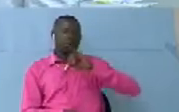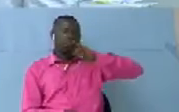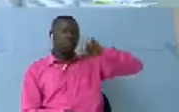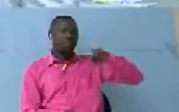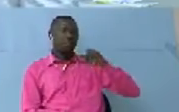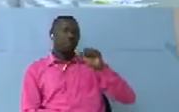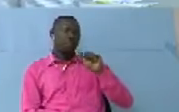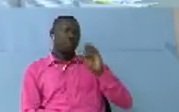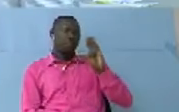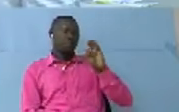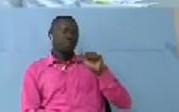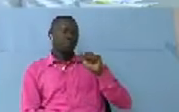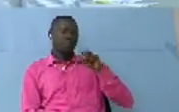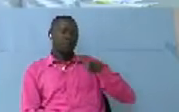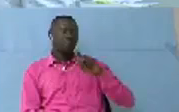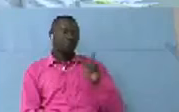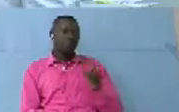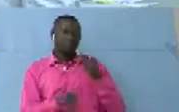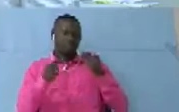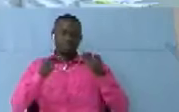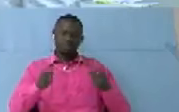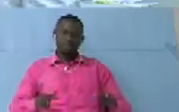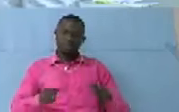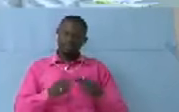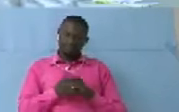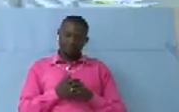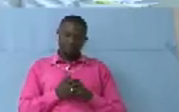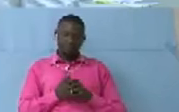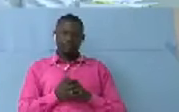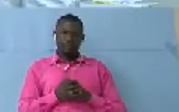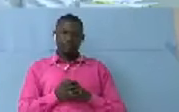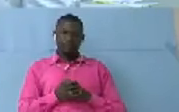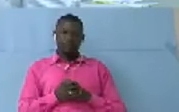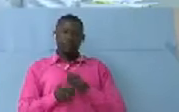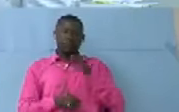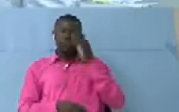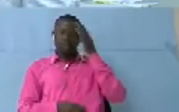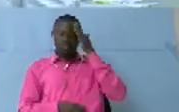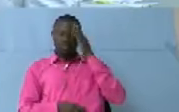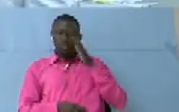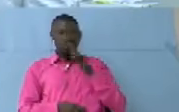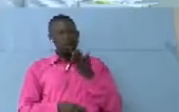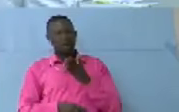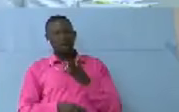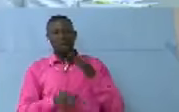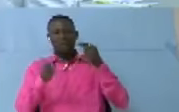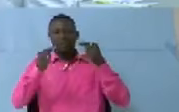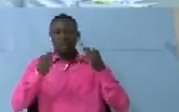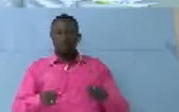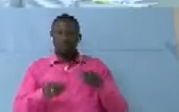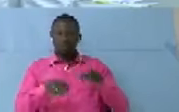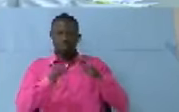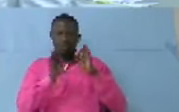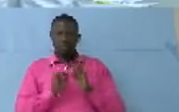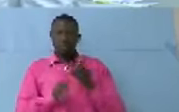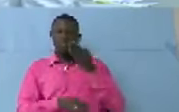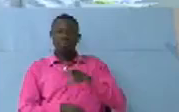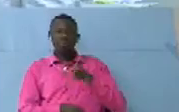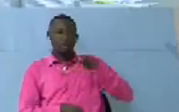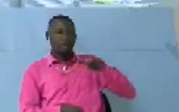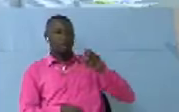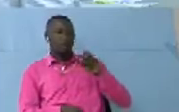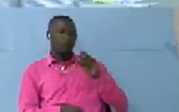Jabang's statement. Do you know whether a statement was taken from Nogoi before you heard her screaming? Fayalo